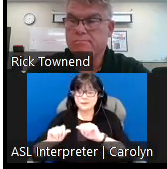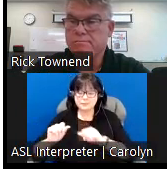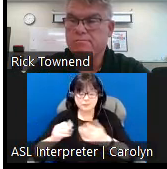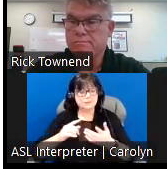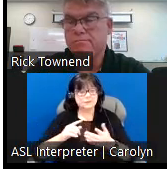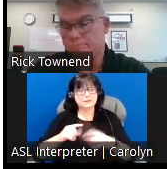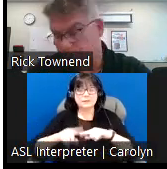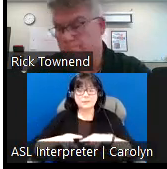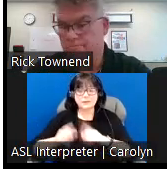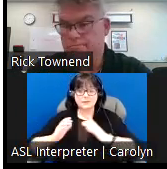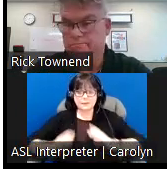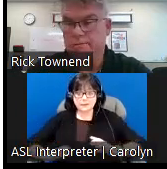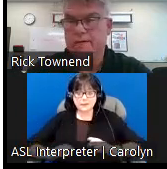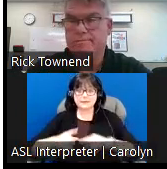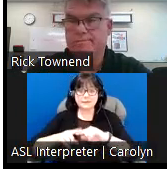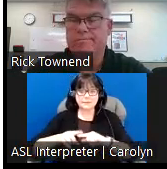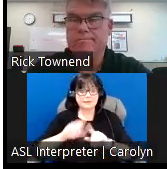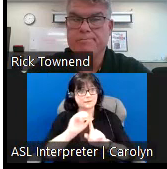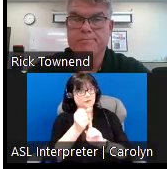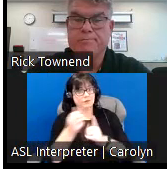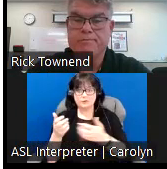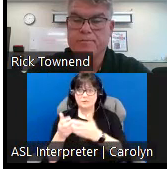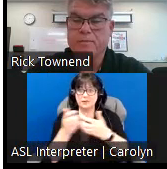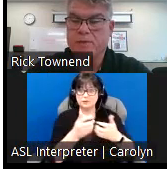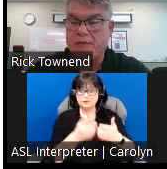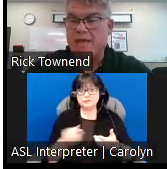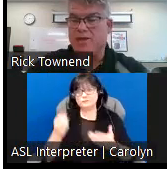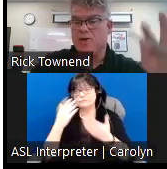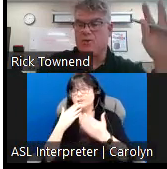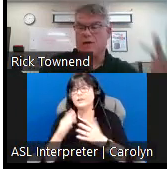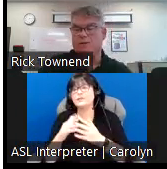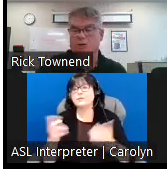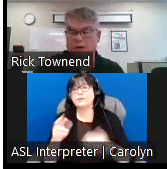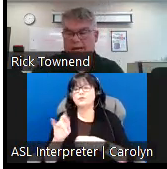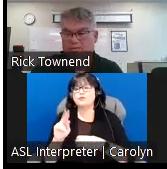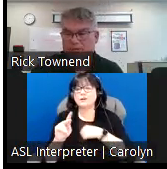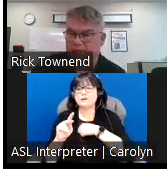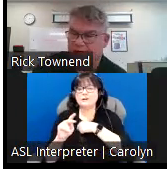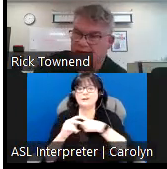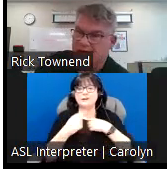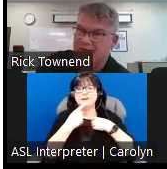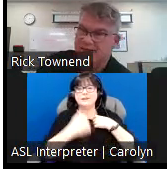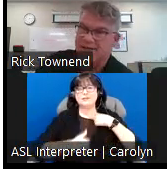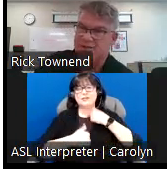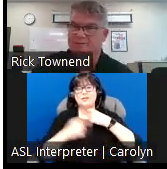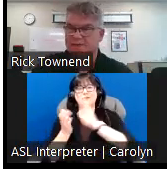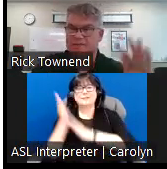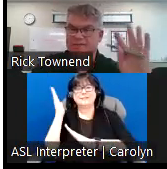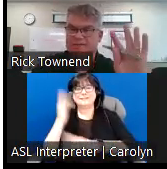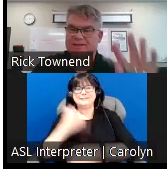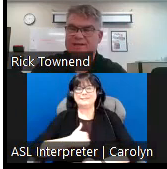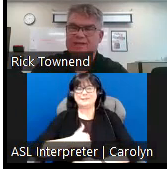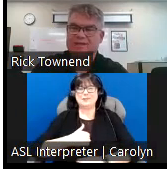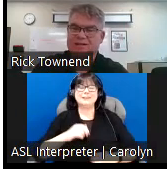different clients. Yeah. Wonderful. Thank you so much, Rick, for Thank sharing you. your I'm approach to sorry I have to assessment. leave right away. Thank you No very much.